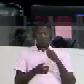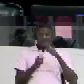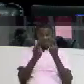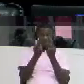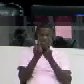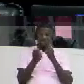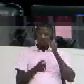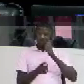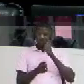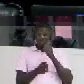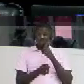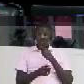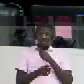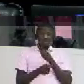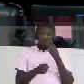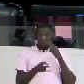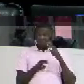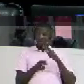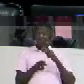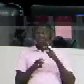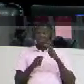using that they were actually